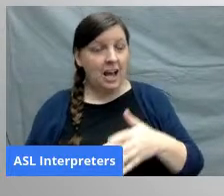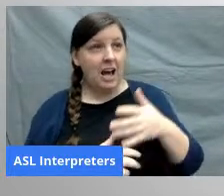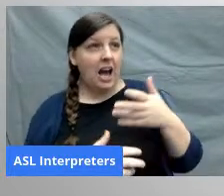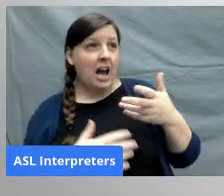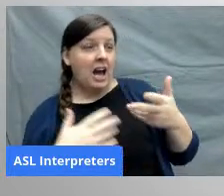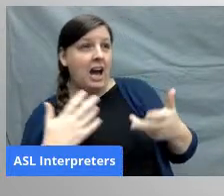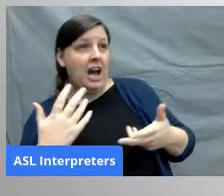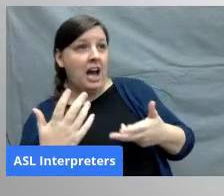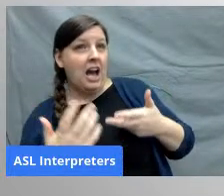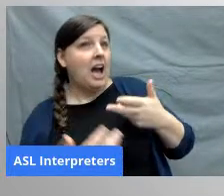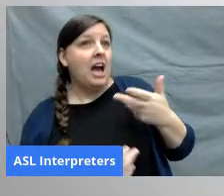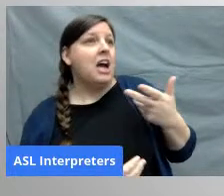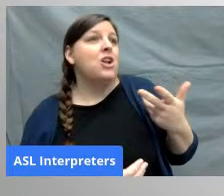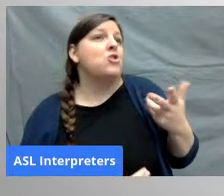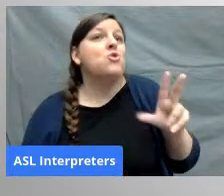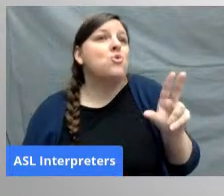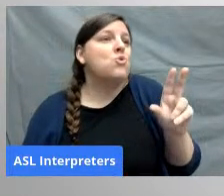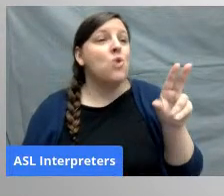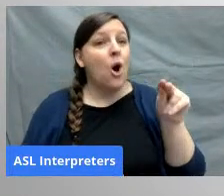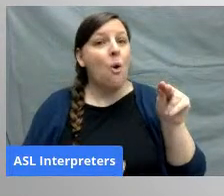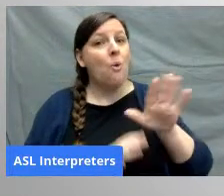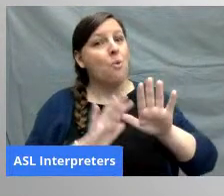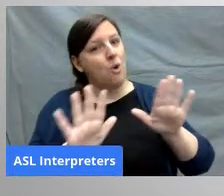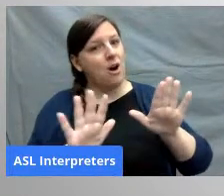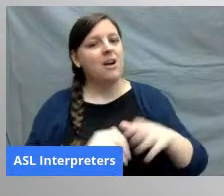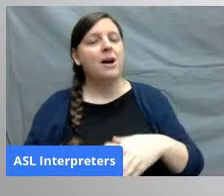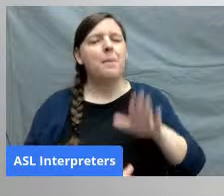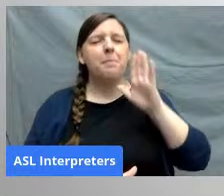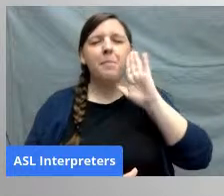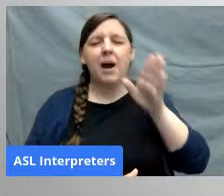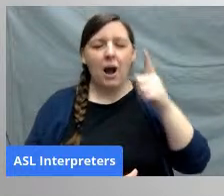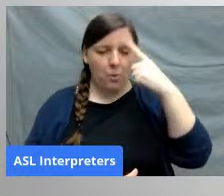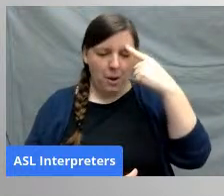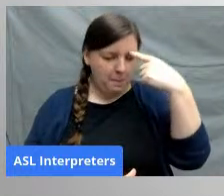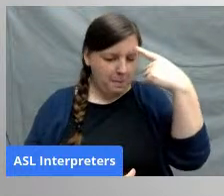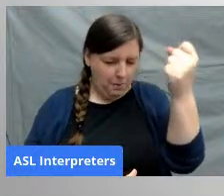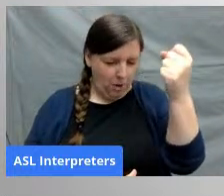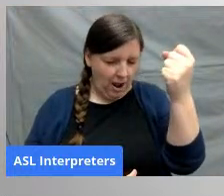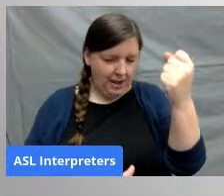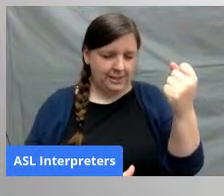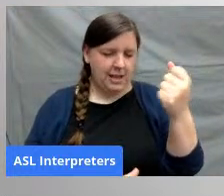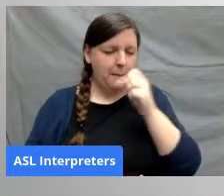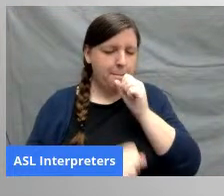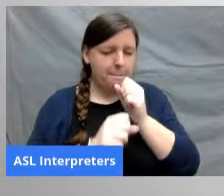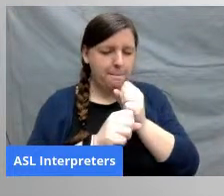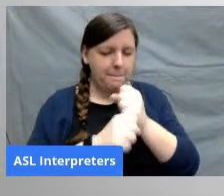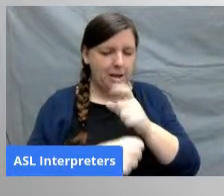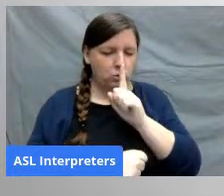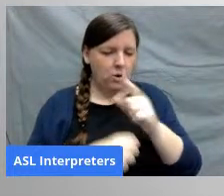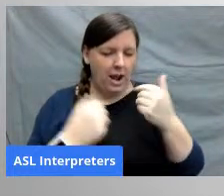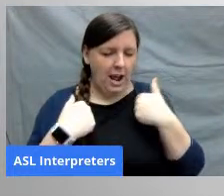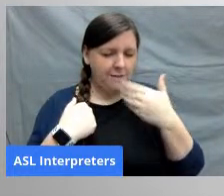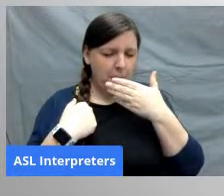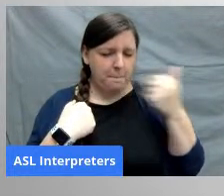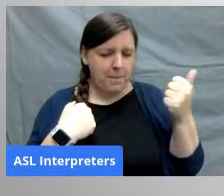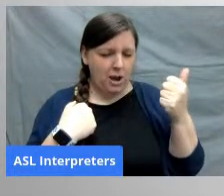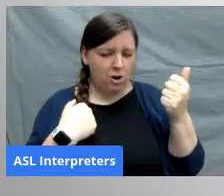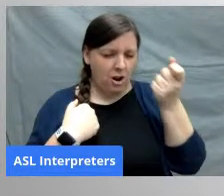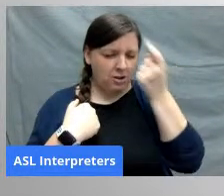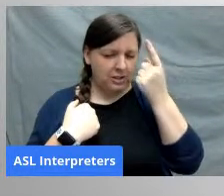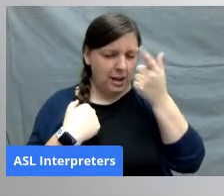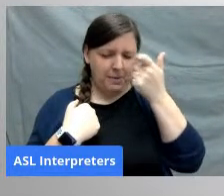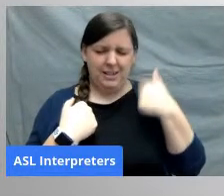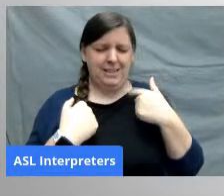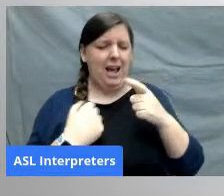I know, but I will memorize this and make sure I have a better understanding of it, because I'm very confused about